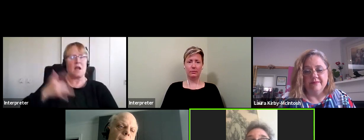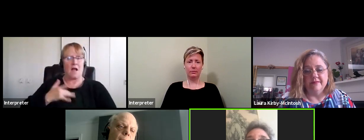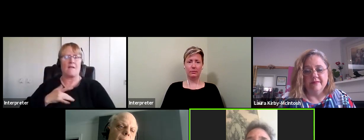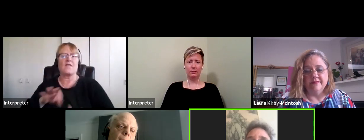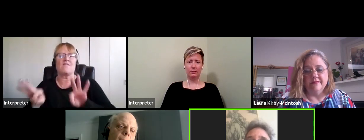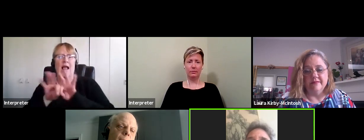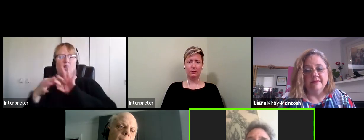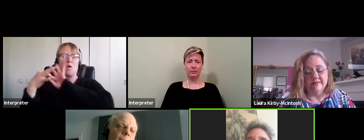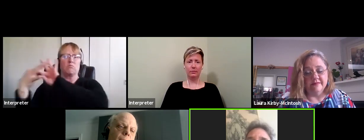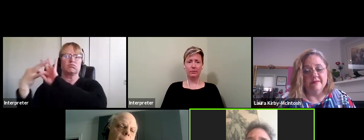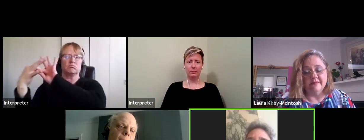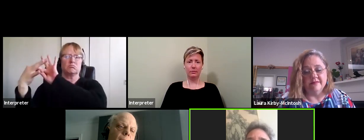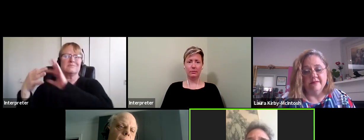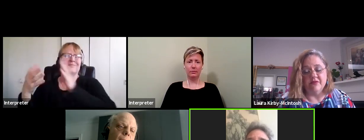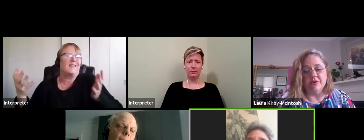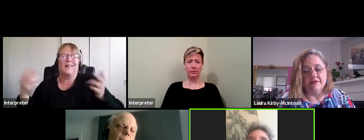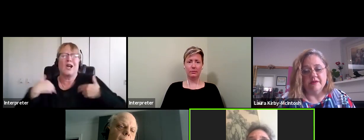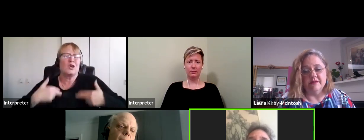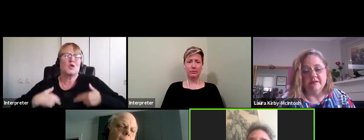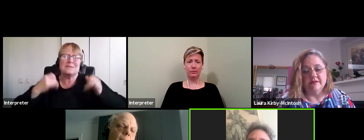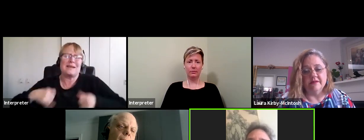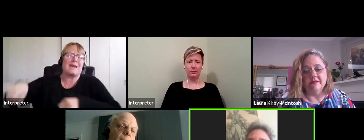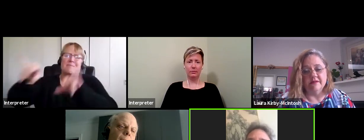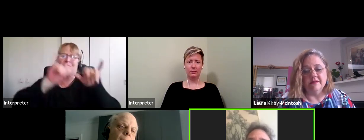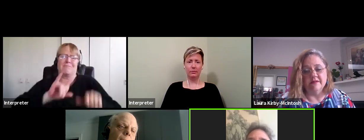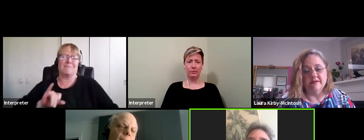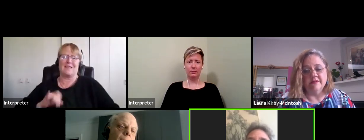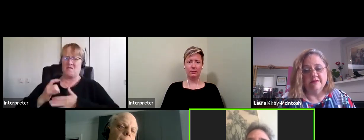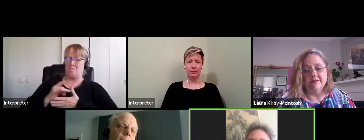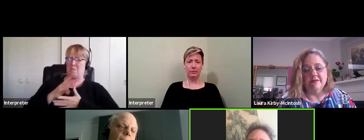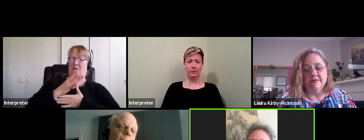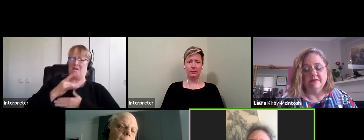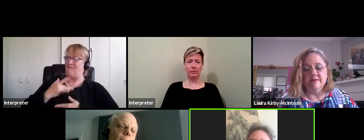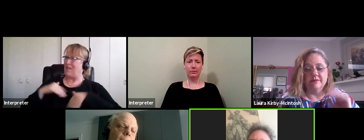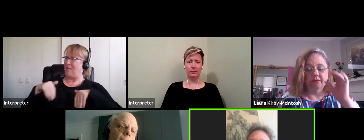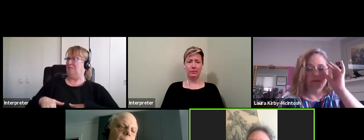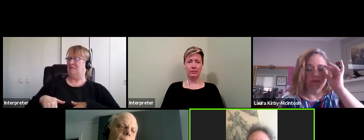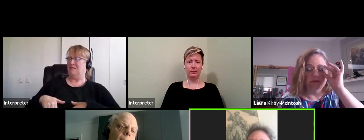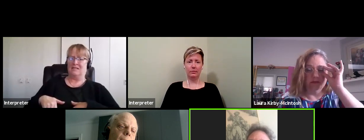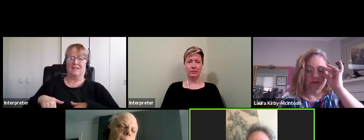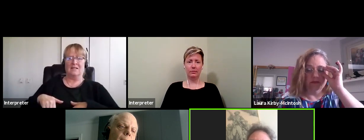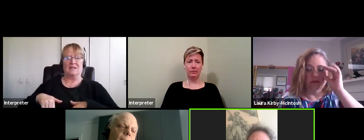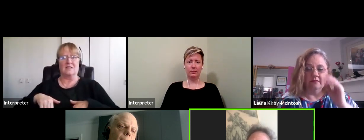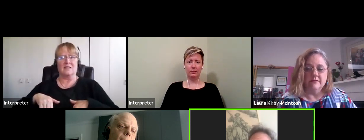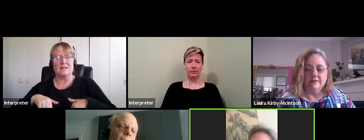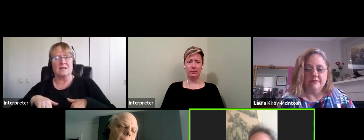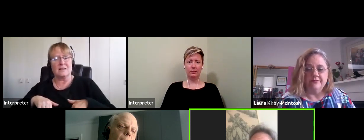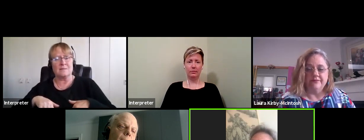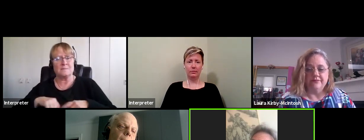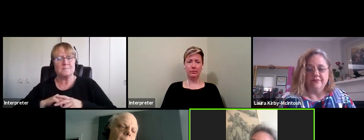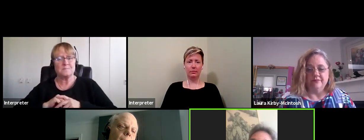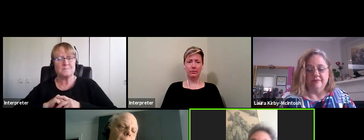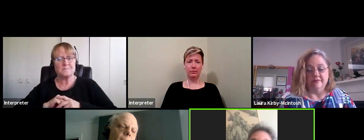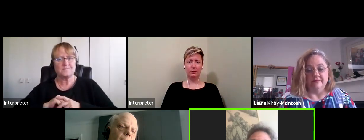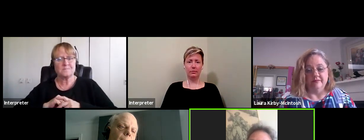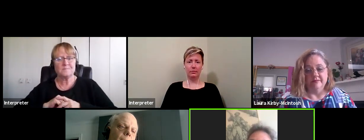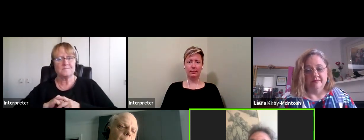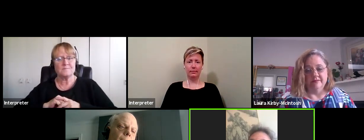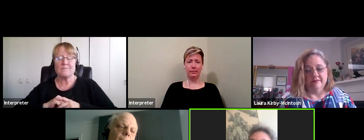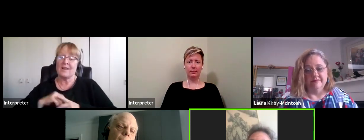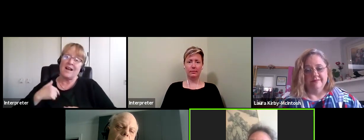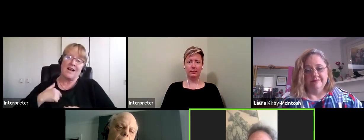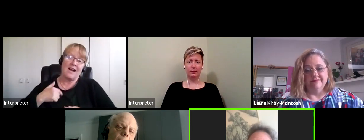mean, that's true of all human beings. What I would ask to do immediately is to bring, I mean, and I'm shout out